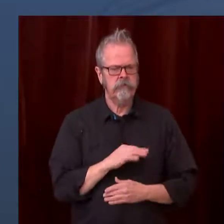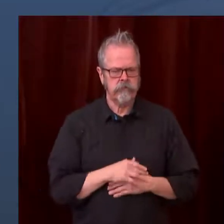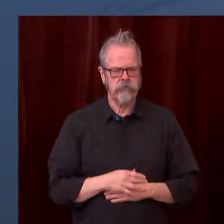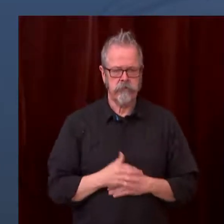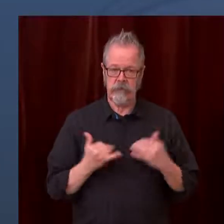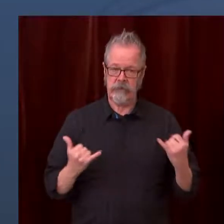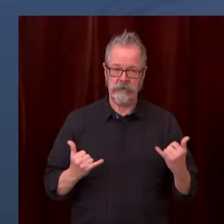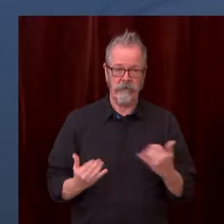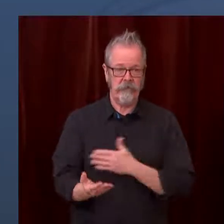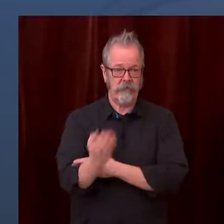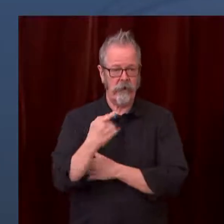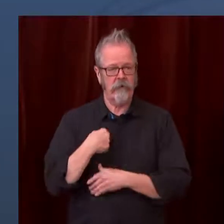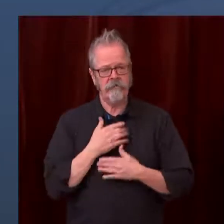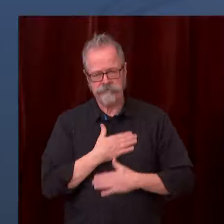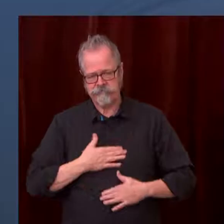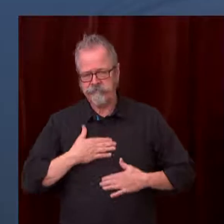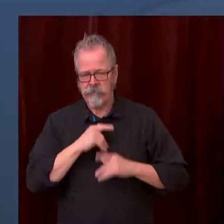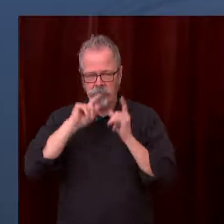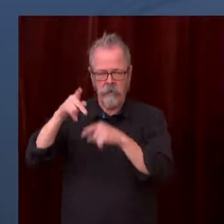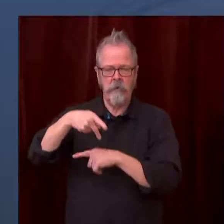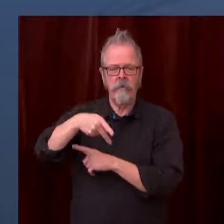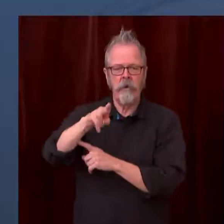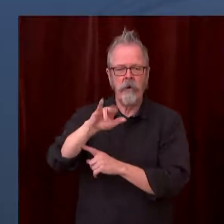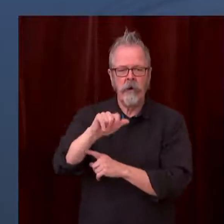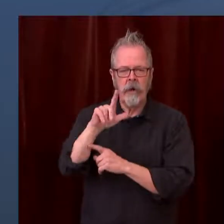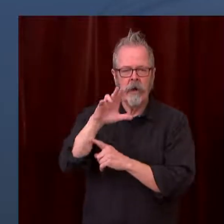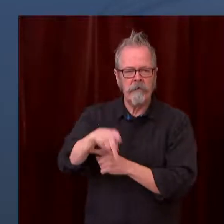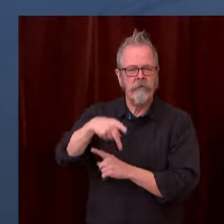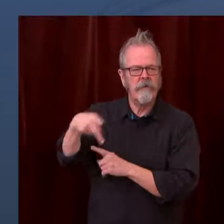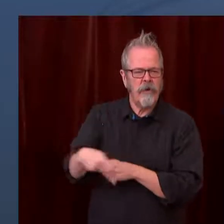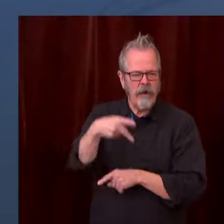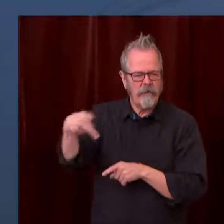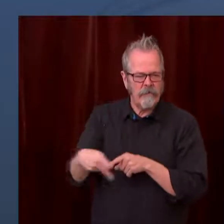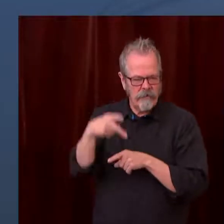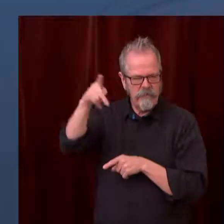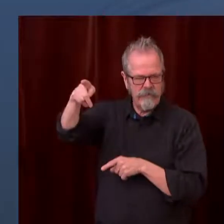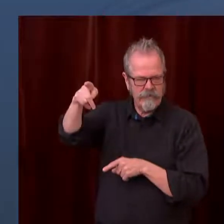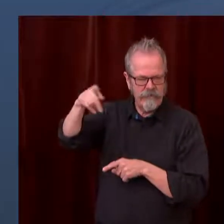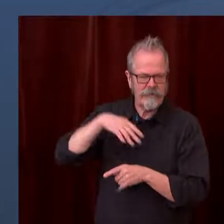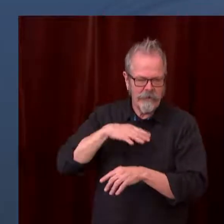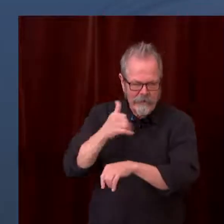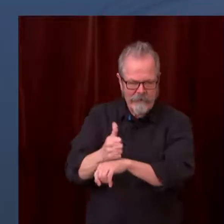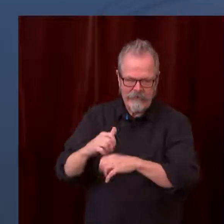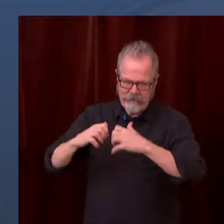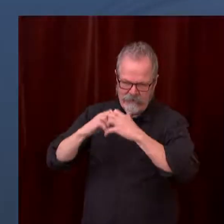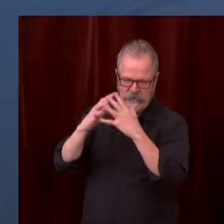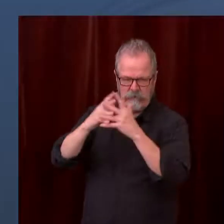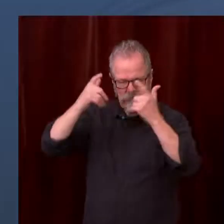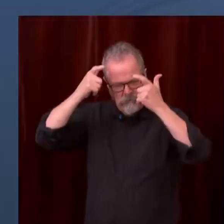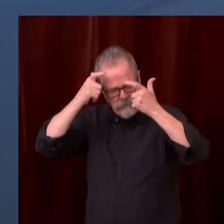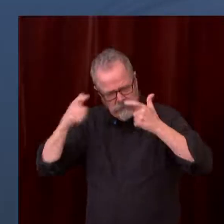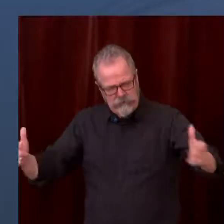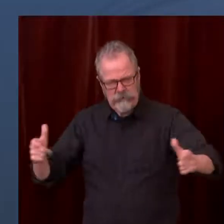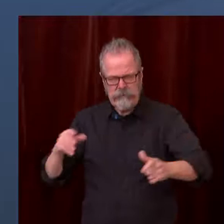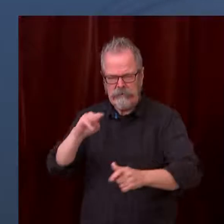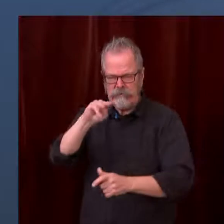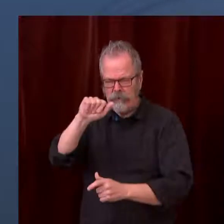site, due to the extreme innovation of people in Puyallup and other places, they're now doing